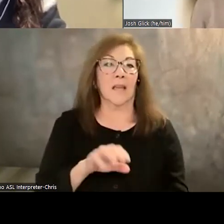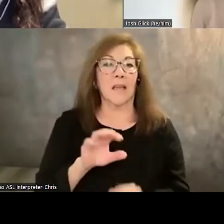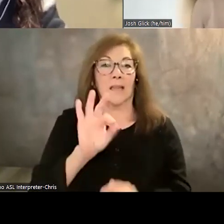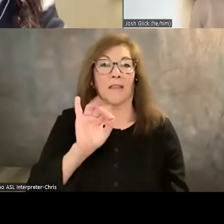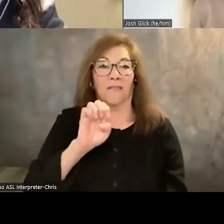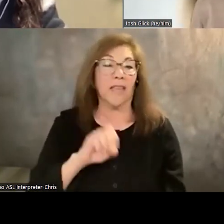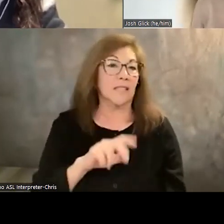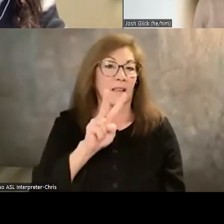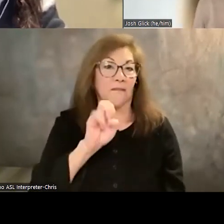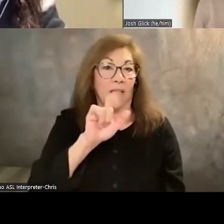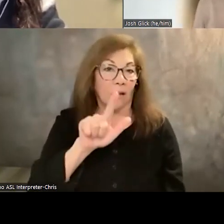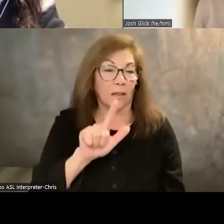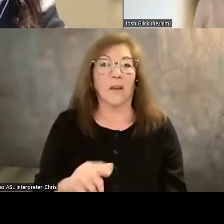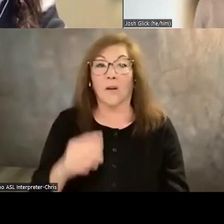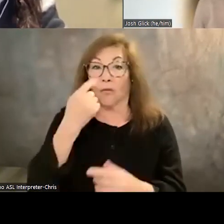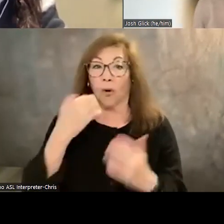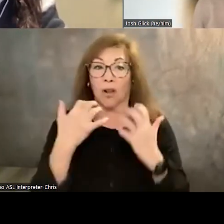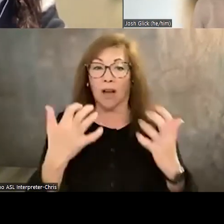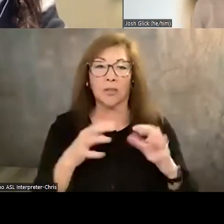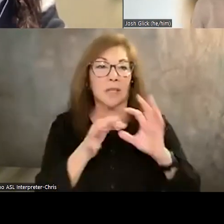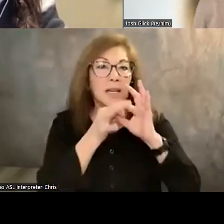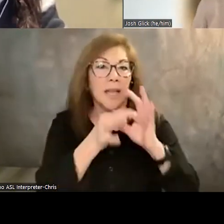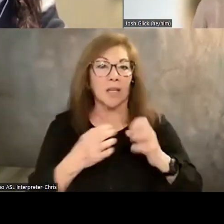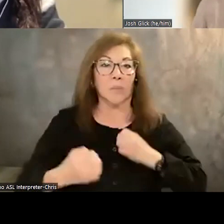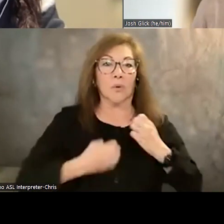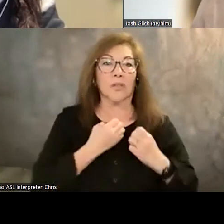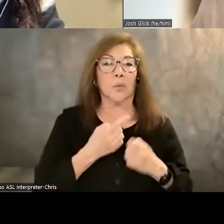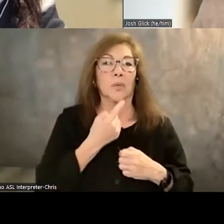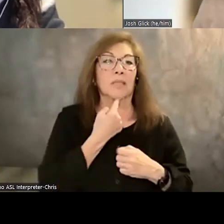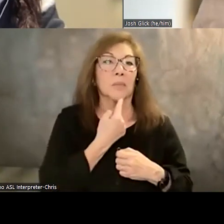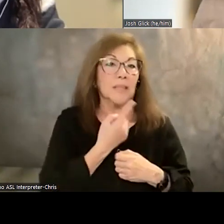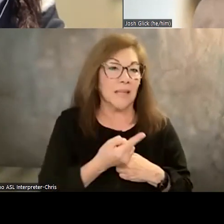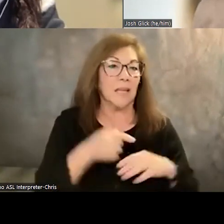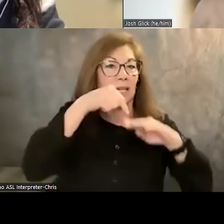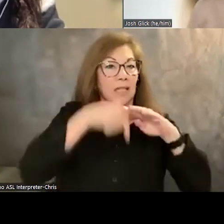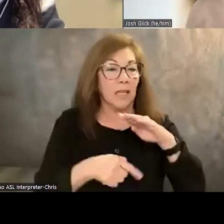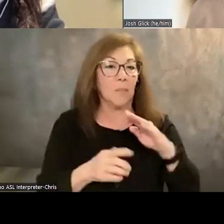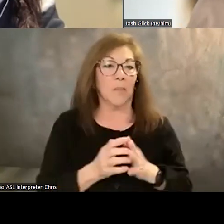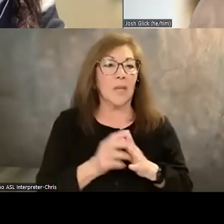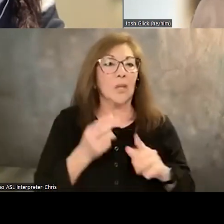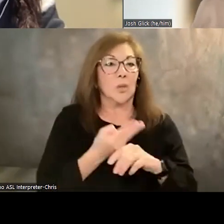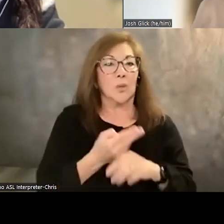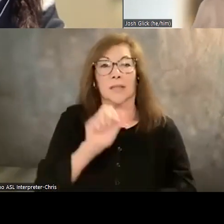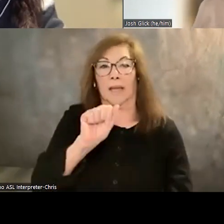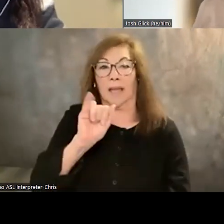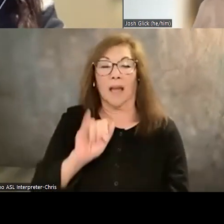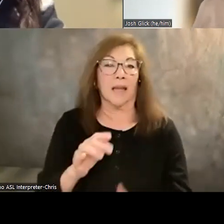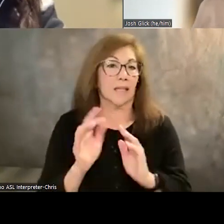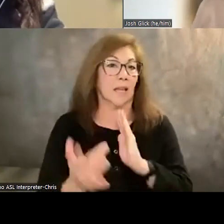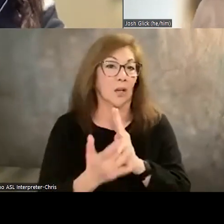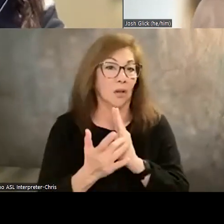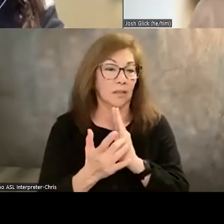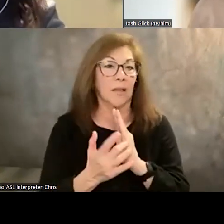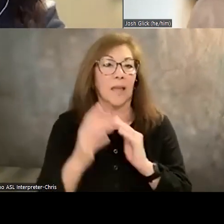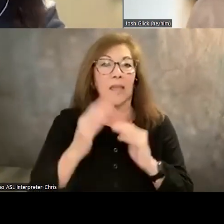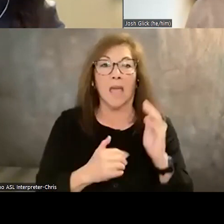So for an audience, you can connect emotionally to what somebody's saying in a much deeper way using this AI technology than, you know,